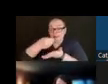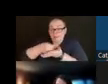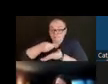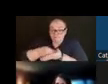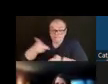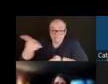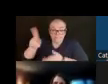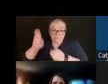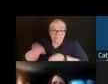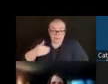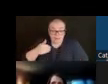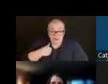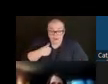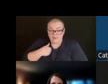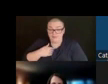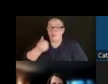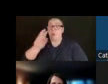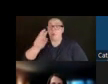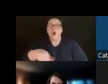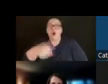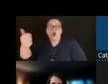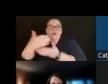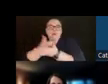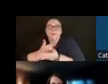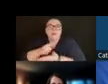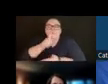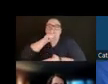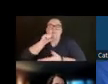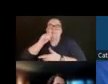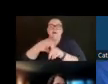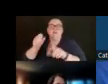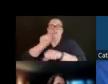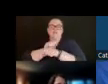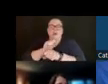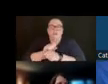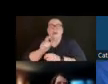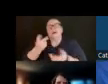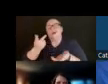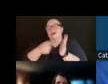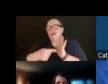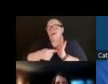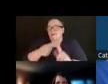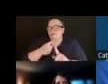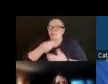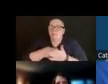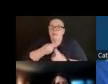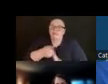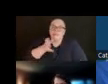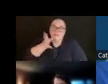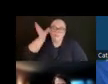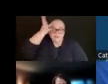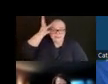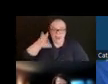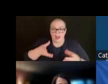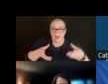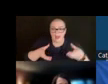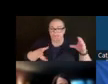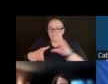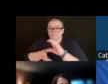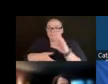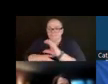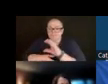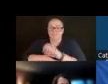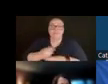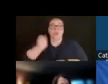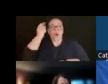also includes any unearned income. In other words, money from mom and dad, for example. So this is very